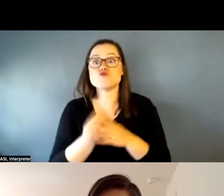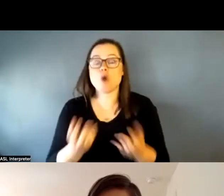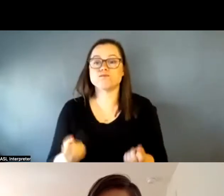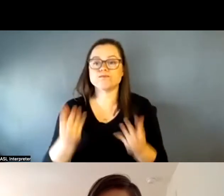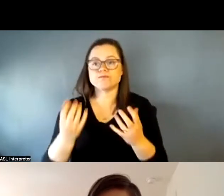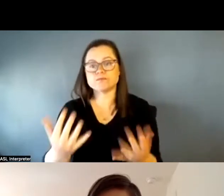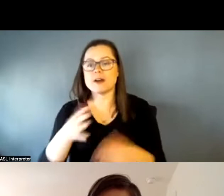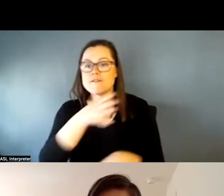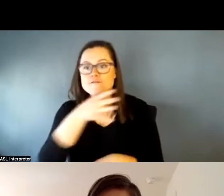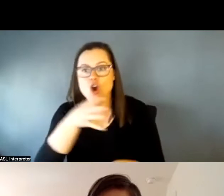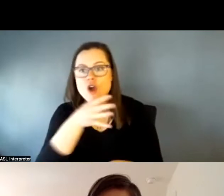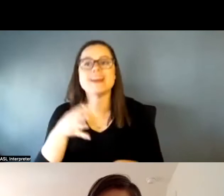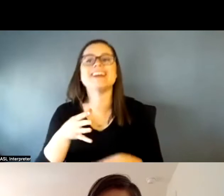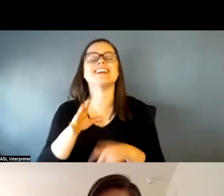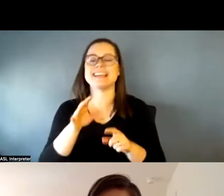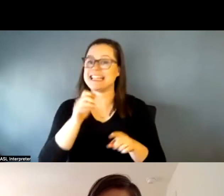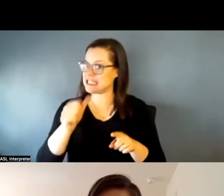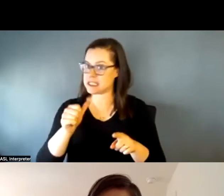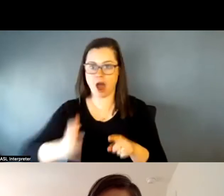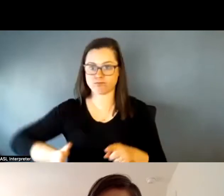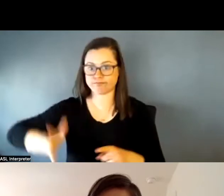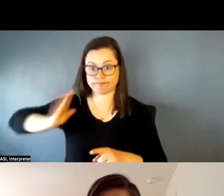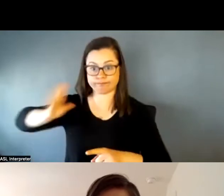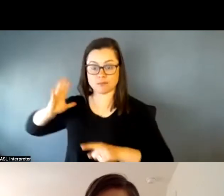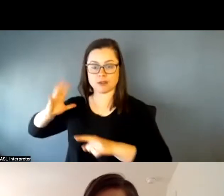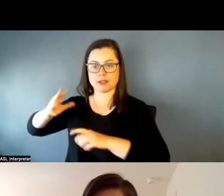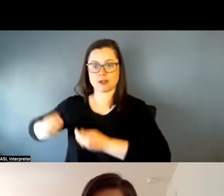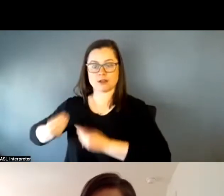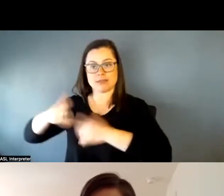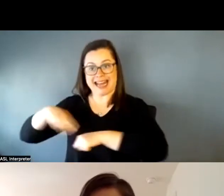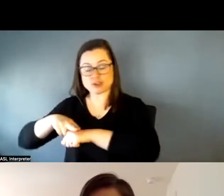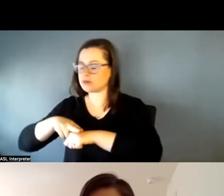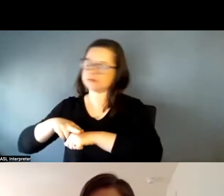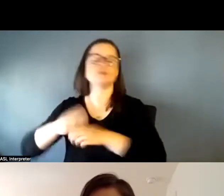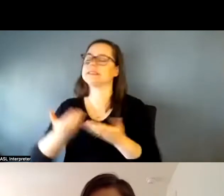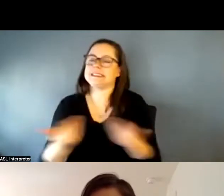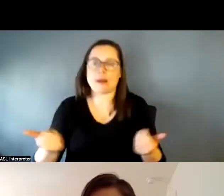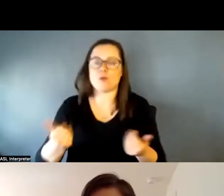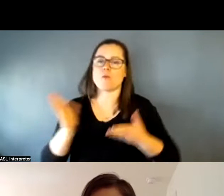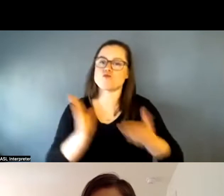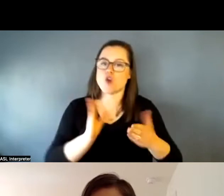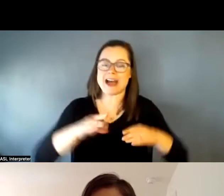in the past. So from their point of view, these animals were central to